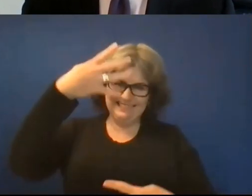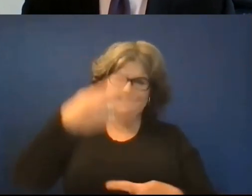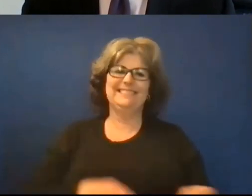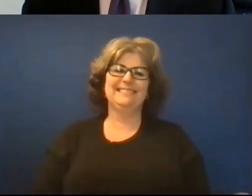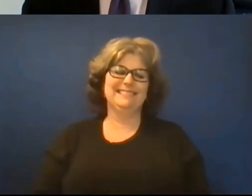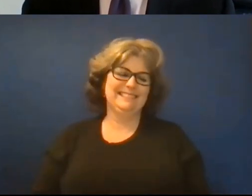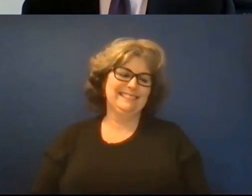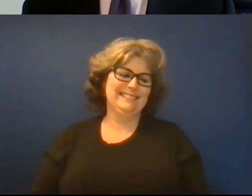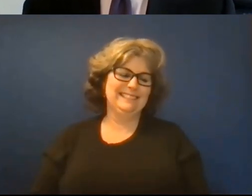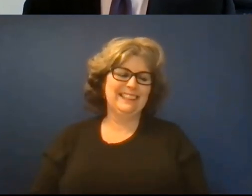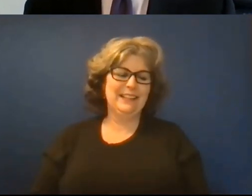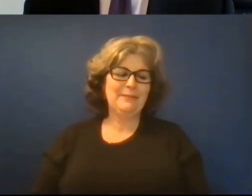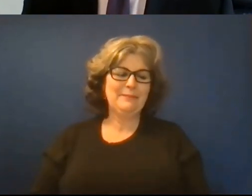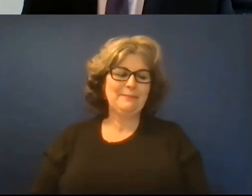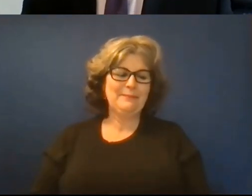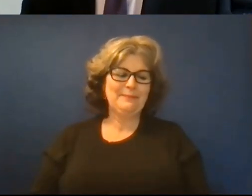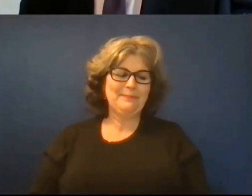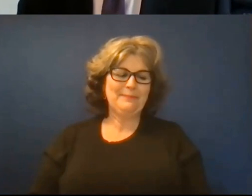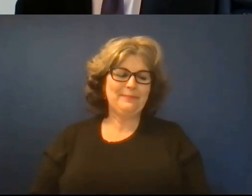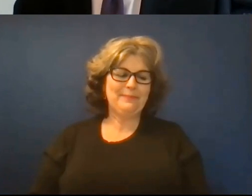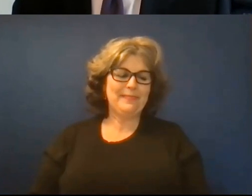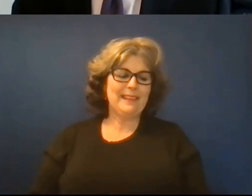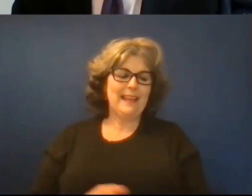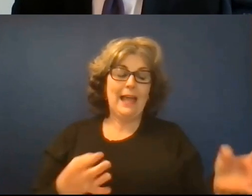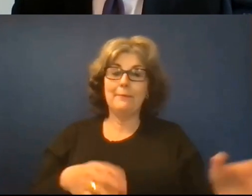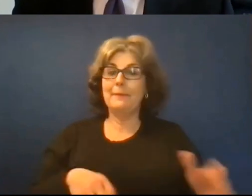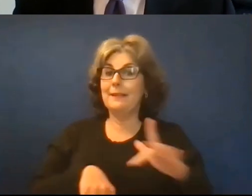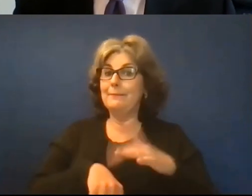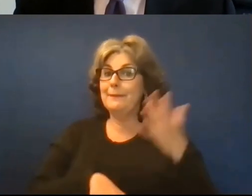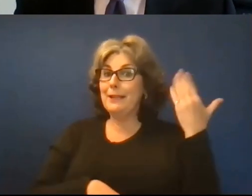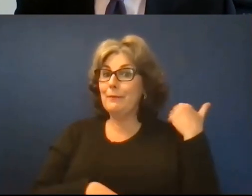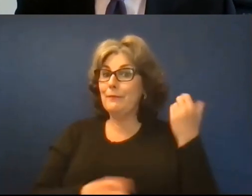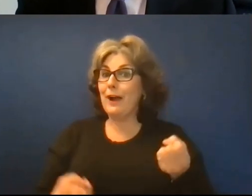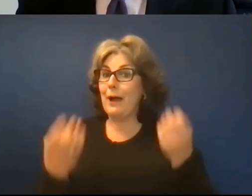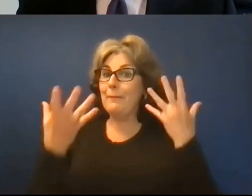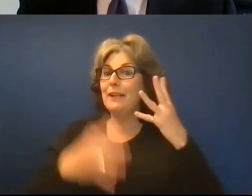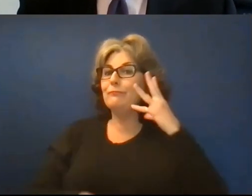All right. And how many have been here before?